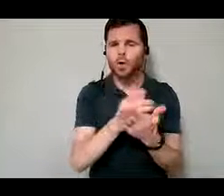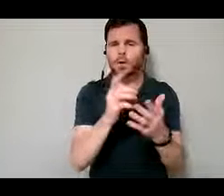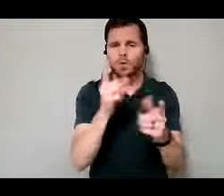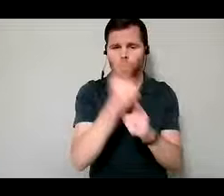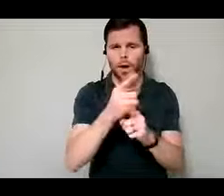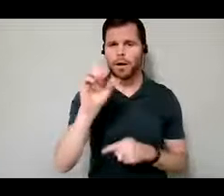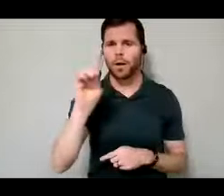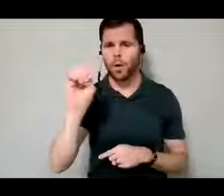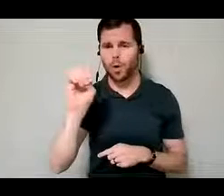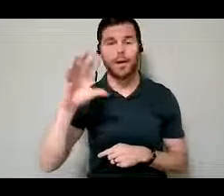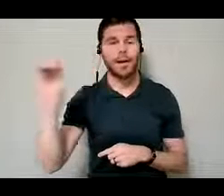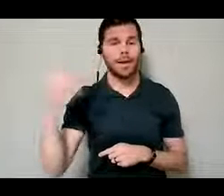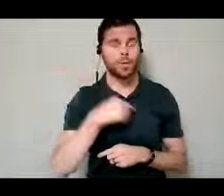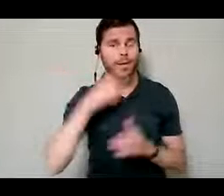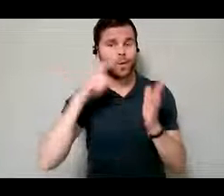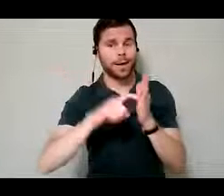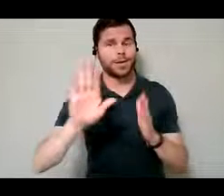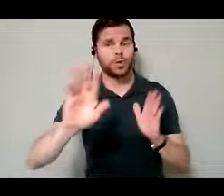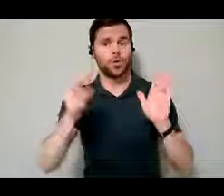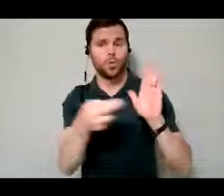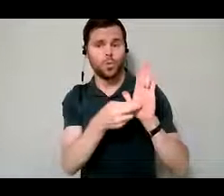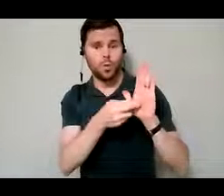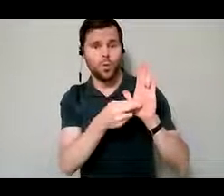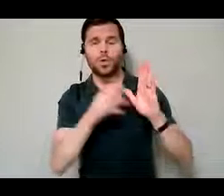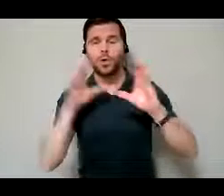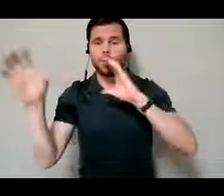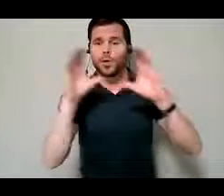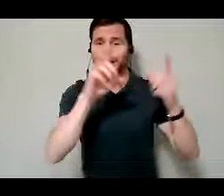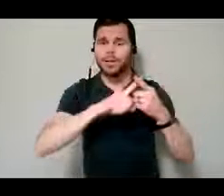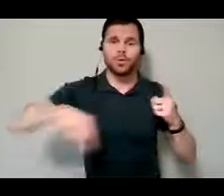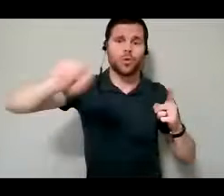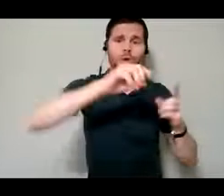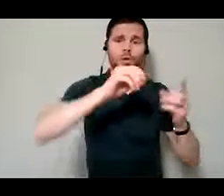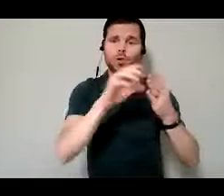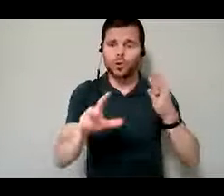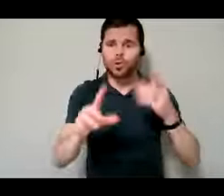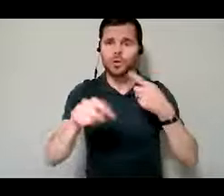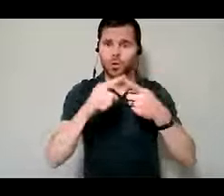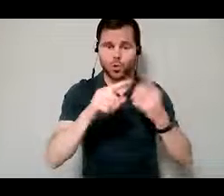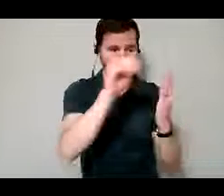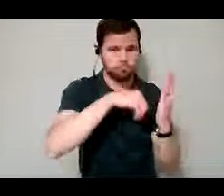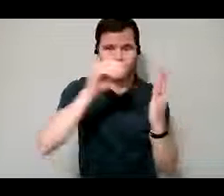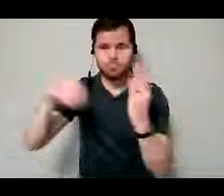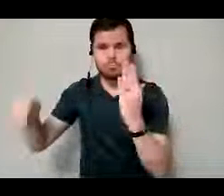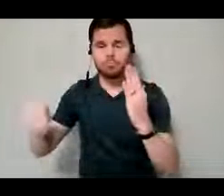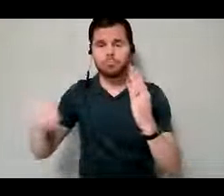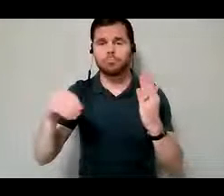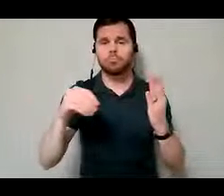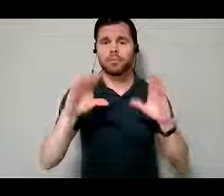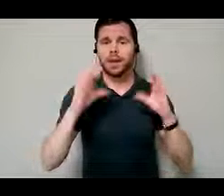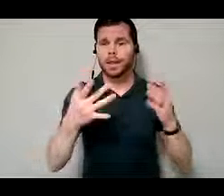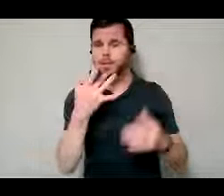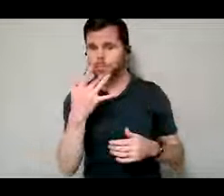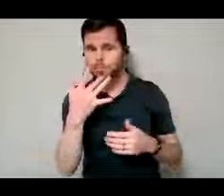your role in really communicating to students as they're planning their courses, you know, what are those courses in that sequence? And we really want to